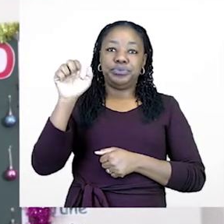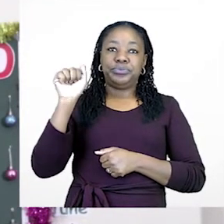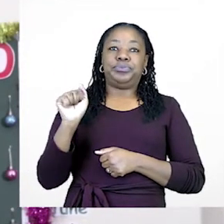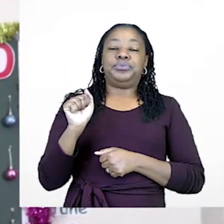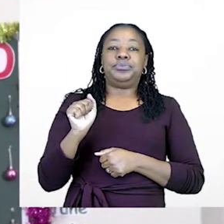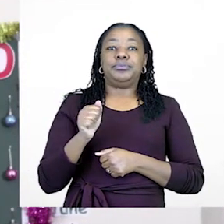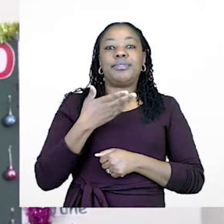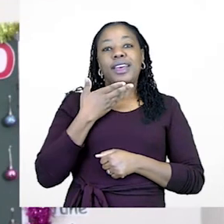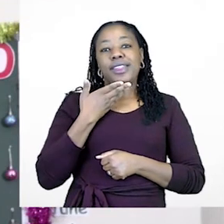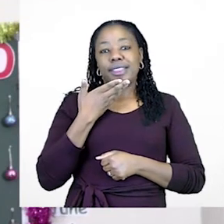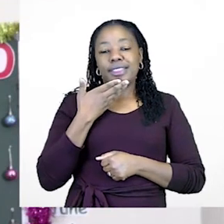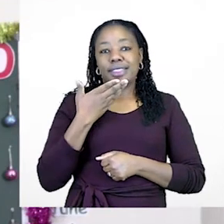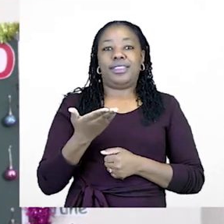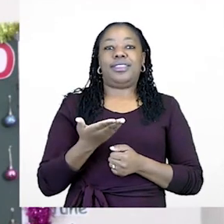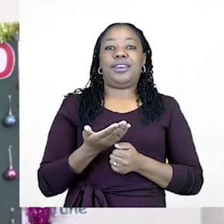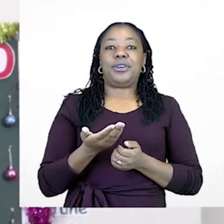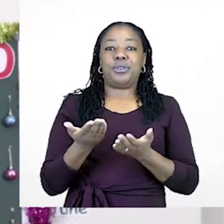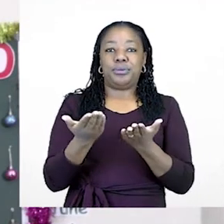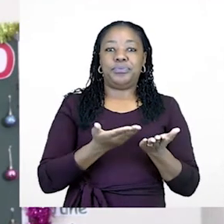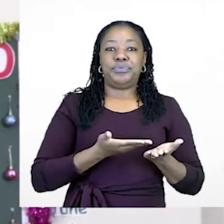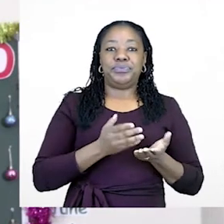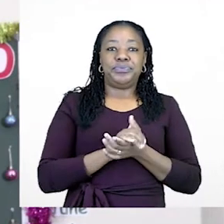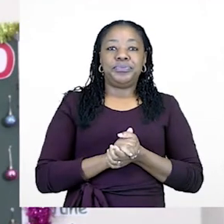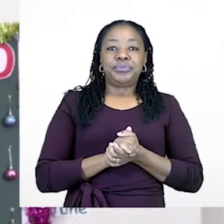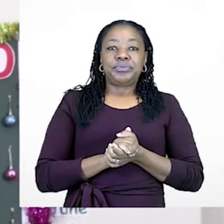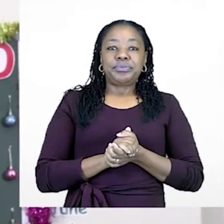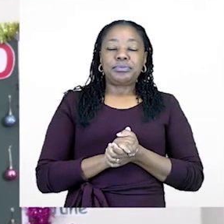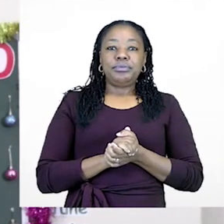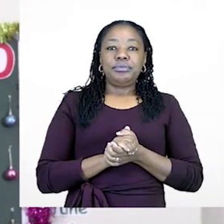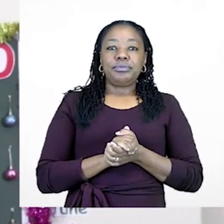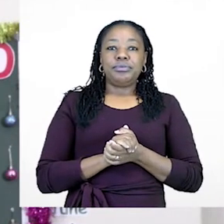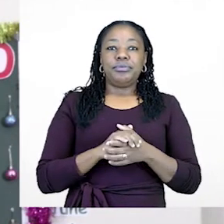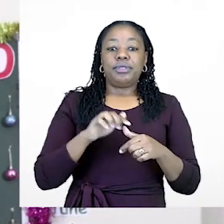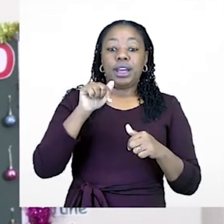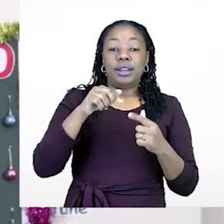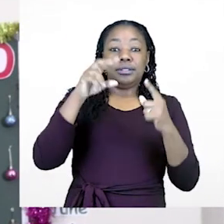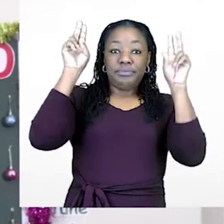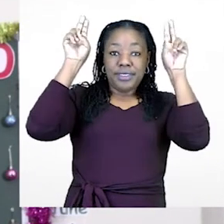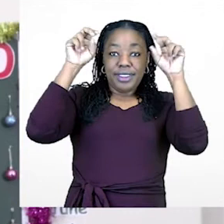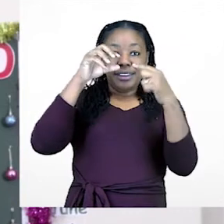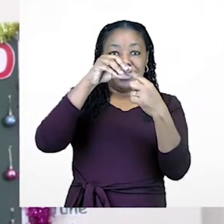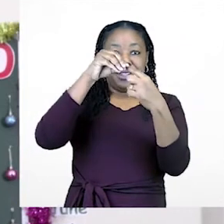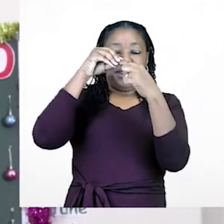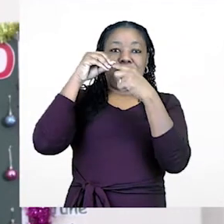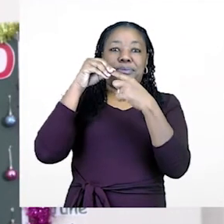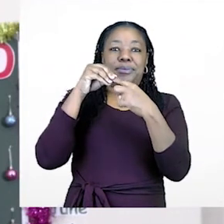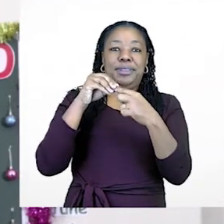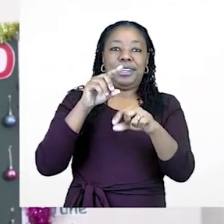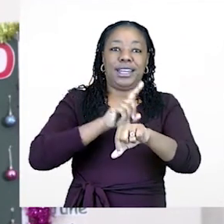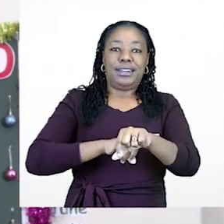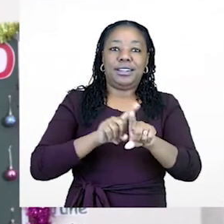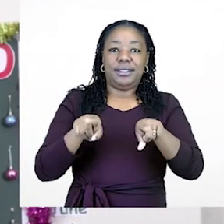for joining me today. Our theme this week has been special occasions. But before we get into